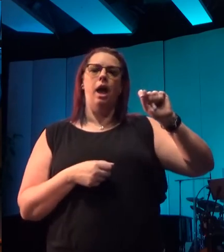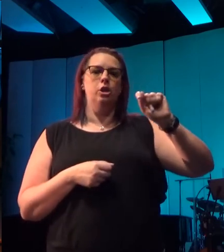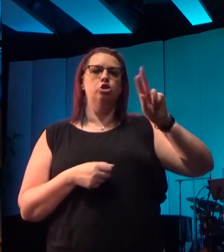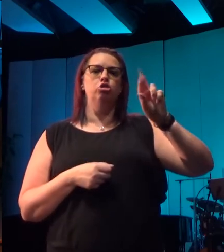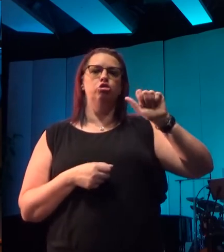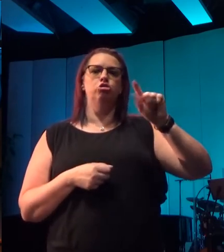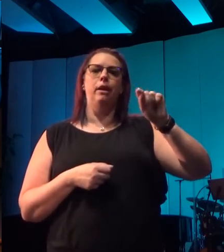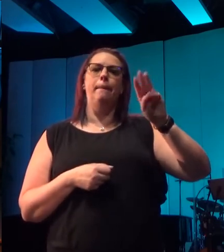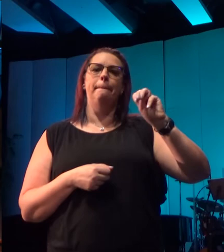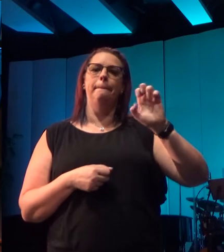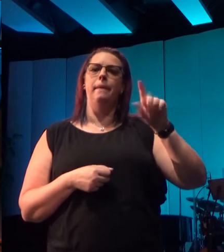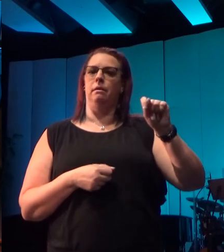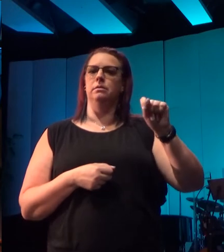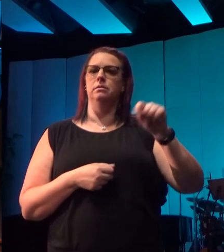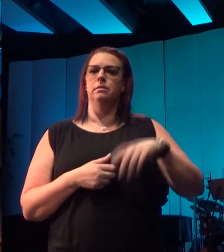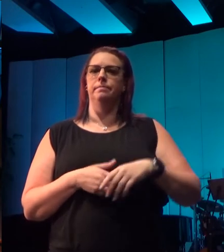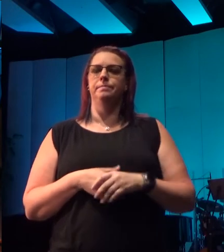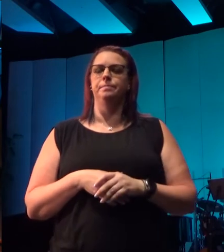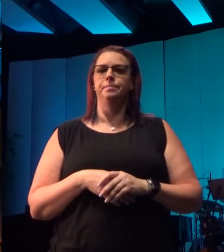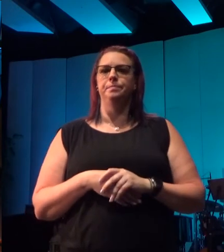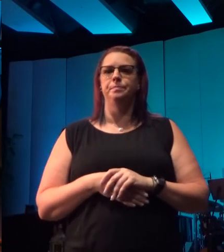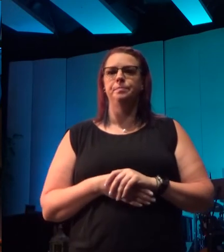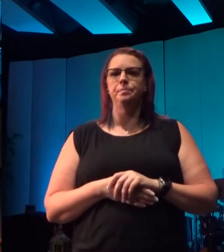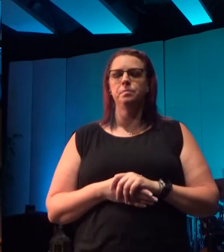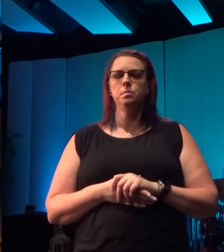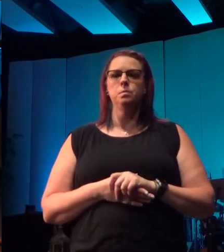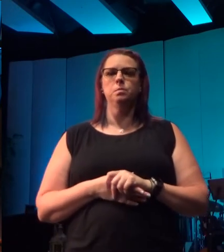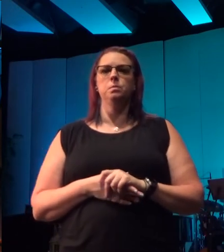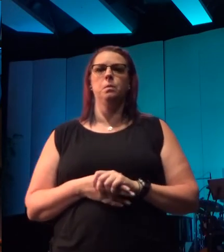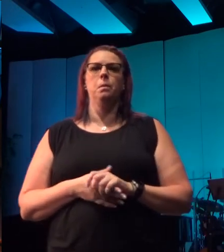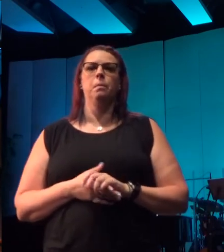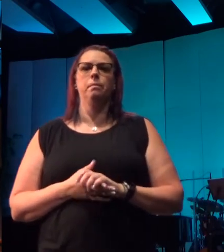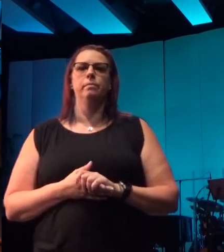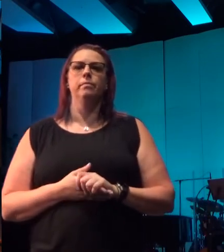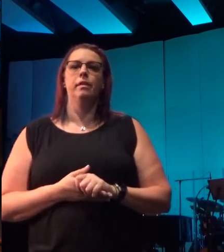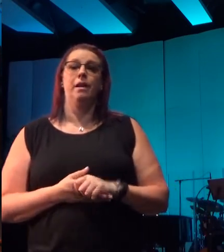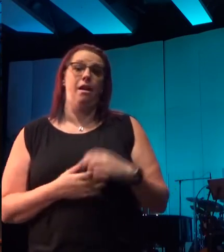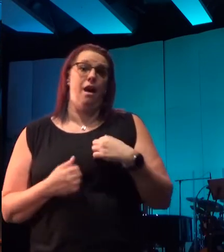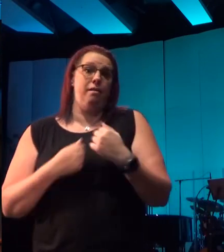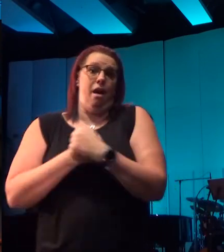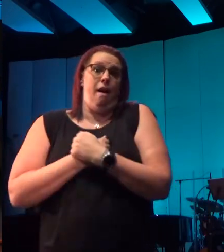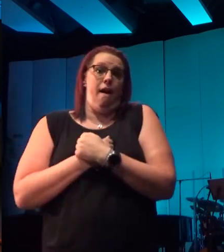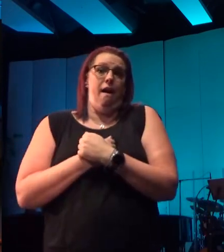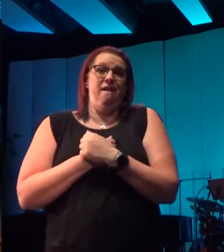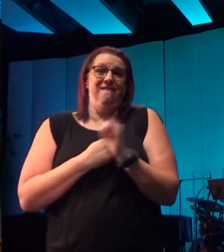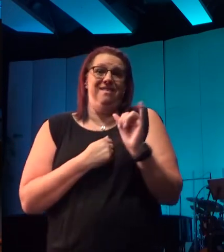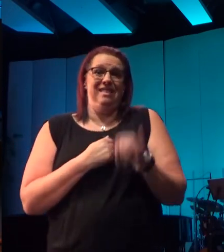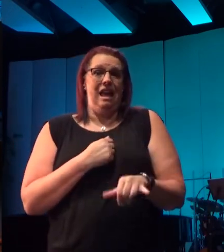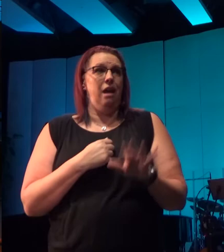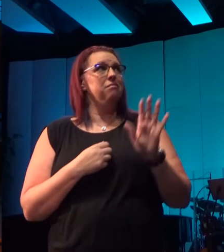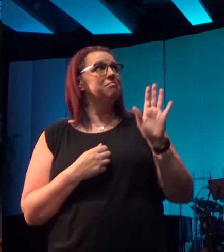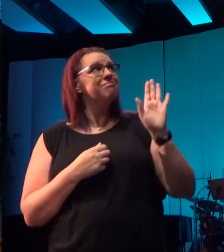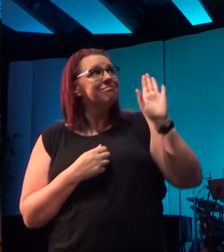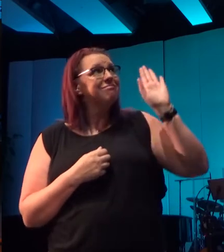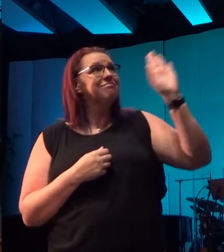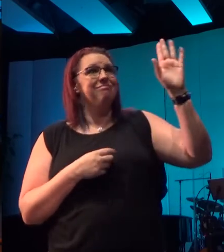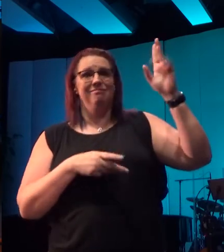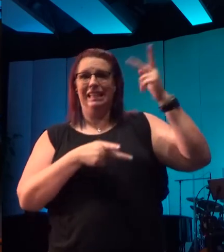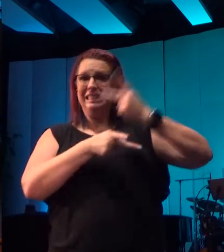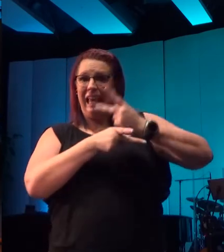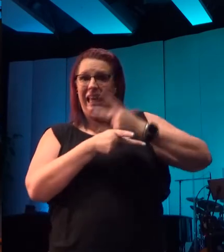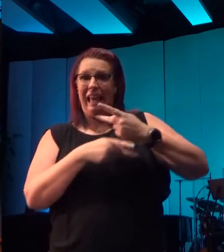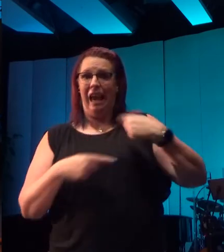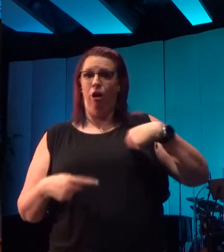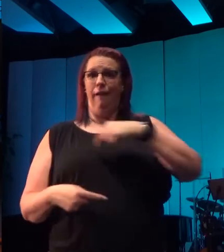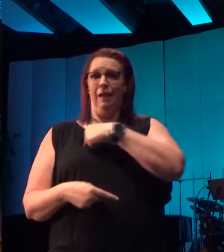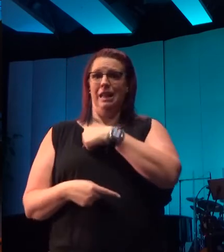And I'm loving it. There's this healing balm upon our hearts when